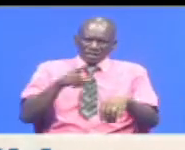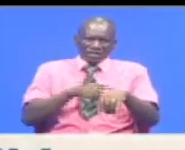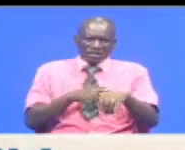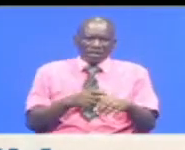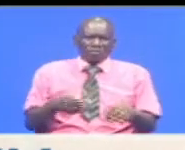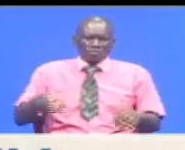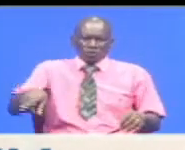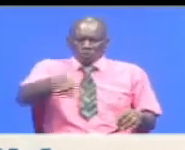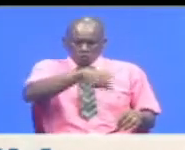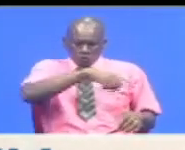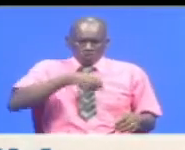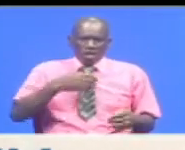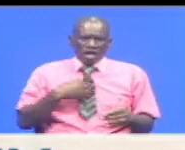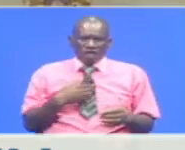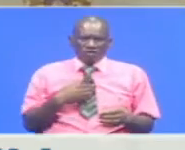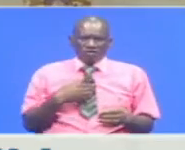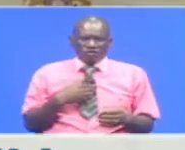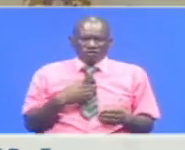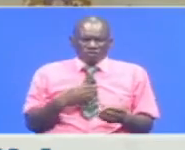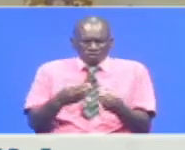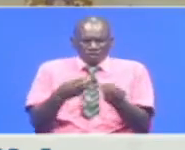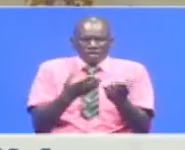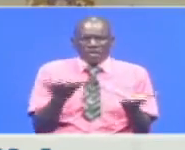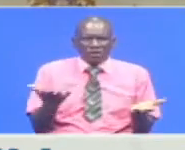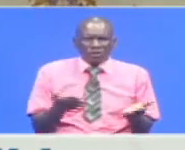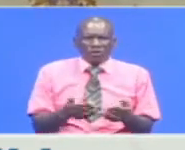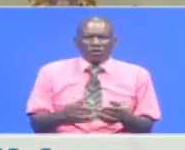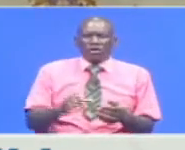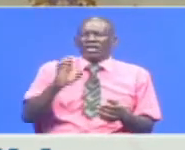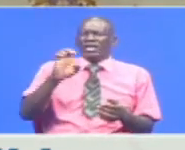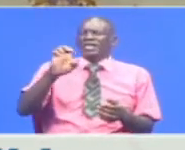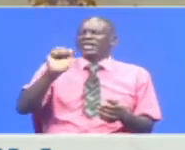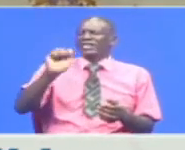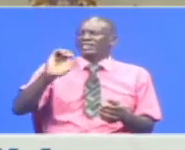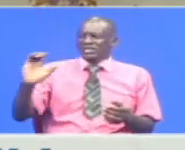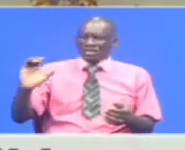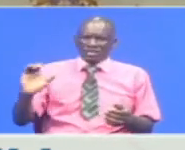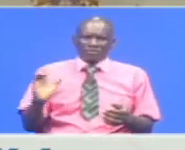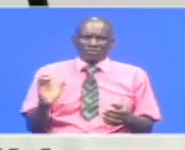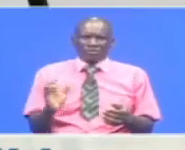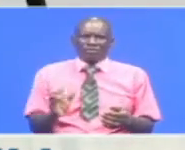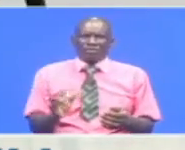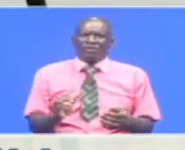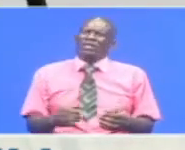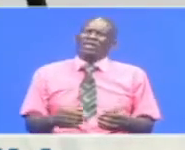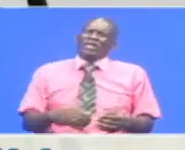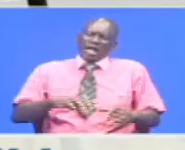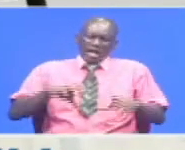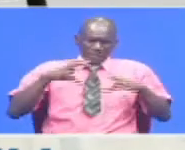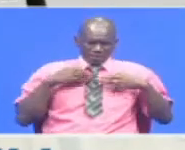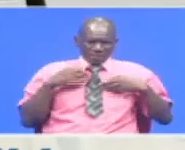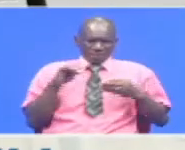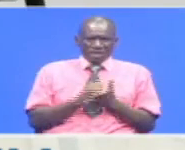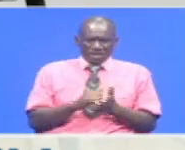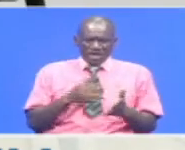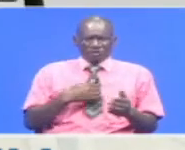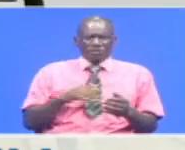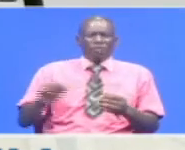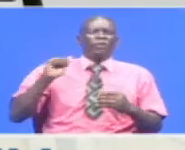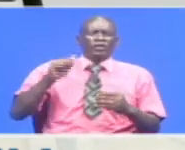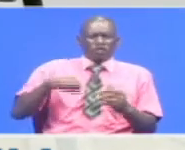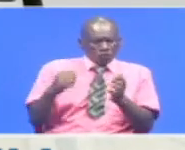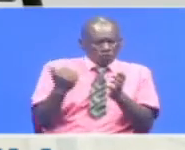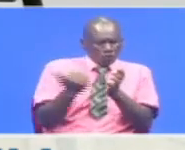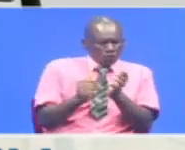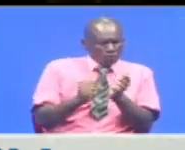are on an increase. Tume ya kupambana na ufisadi EACC inakiri ipo mihemko ya kisiasa